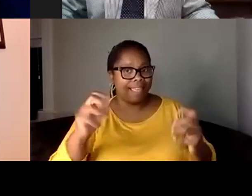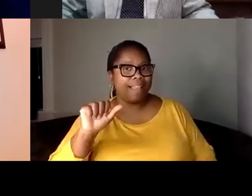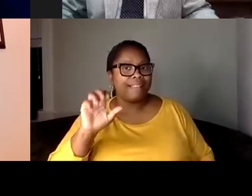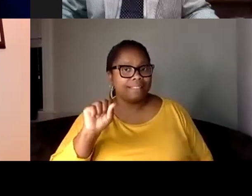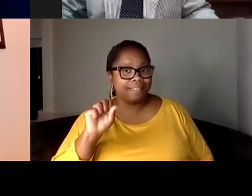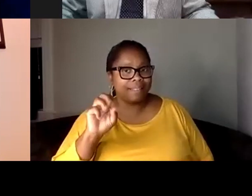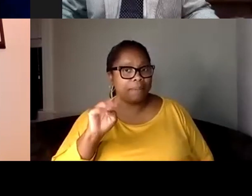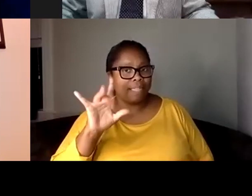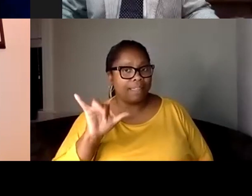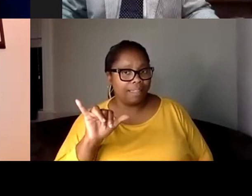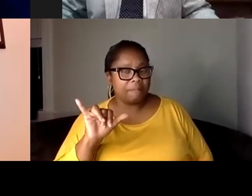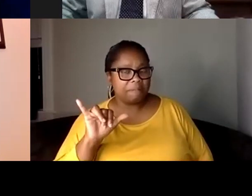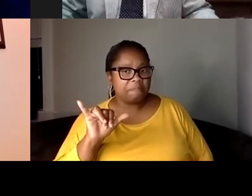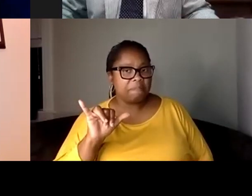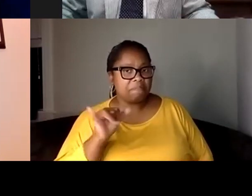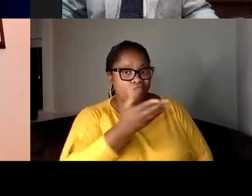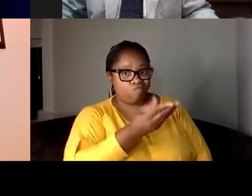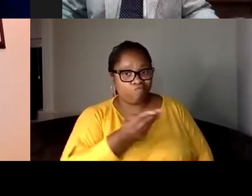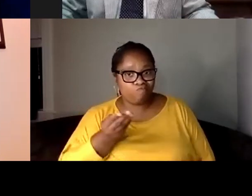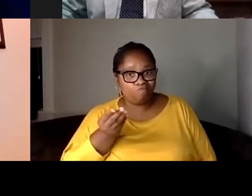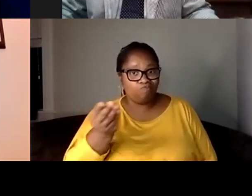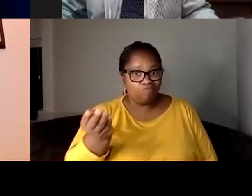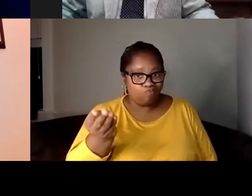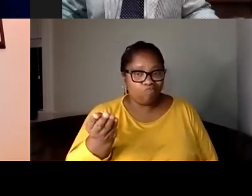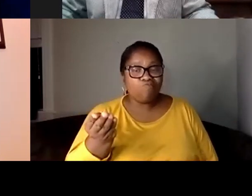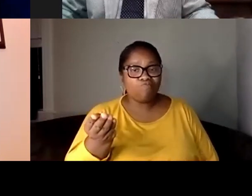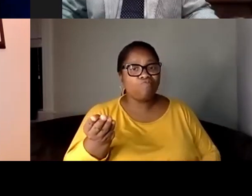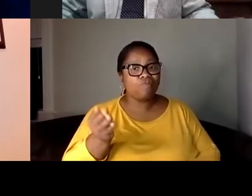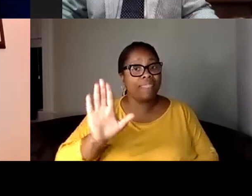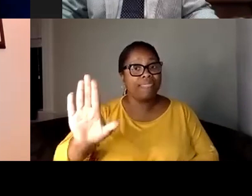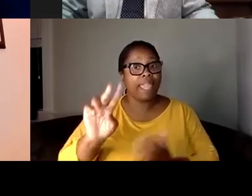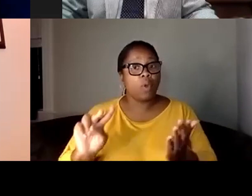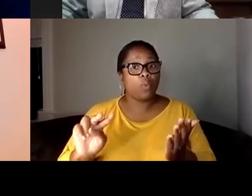And since it's there in this review, there are a lot